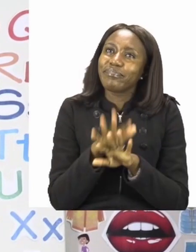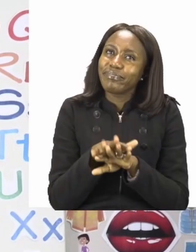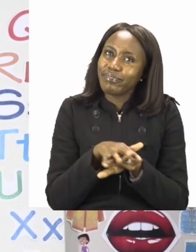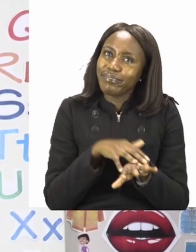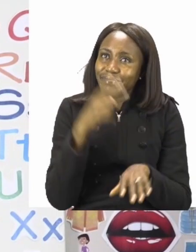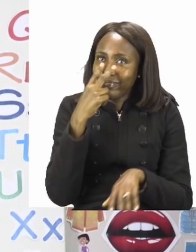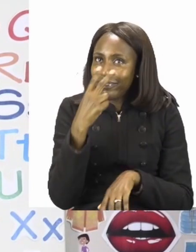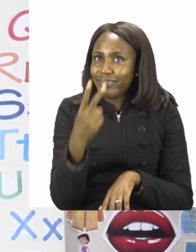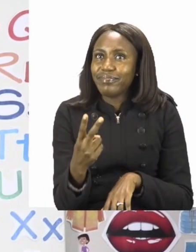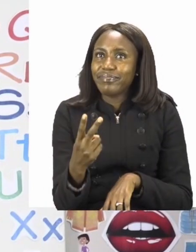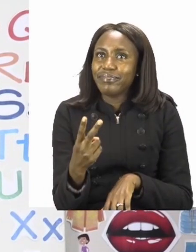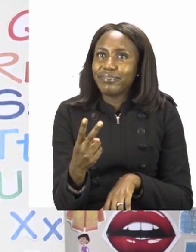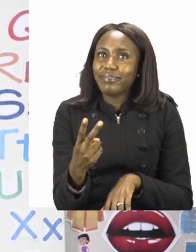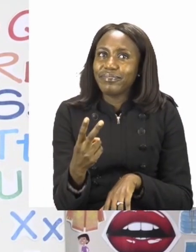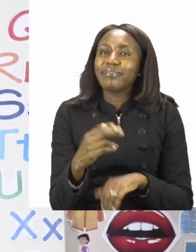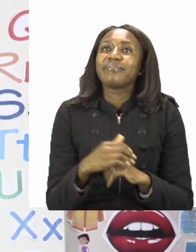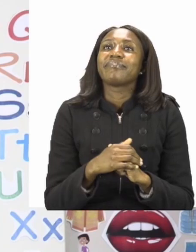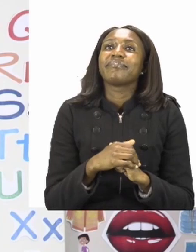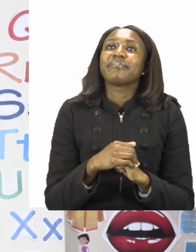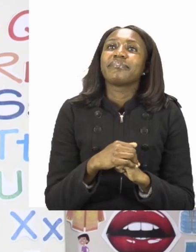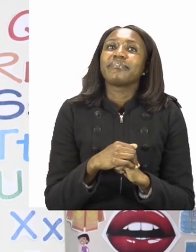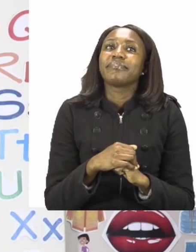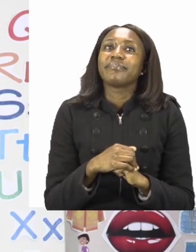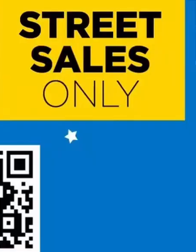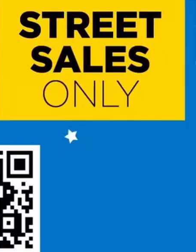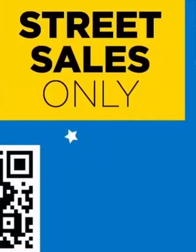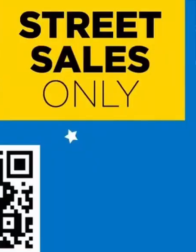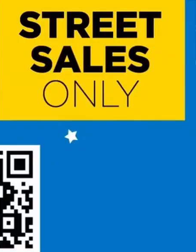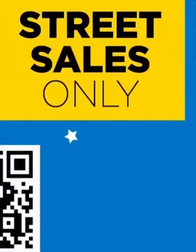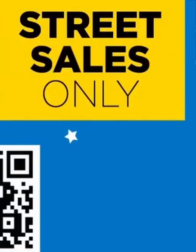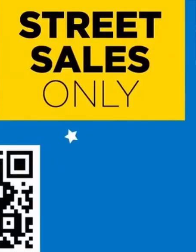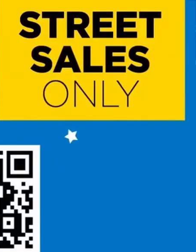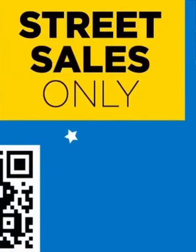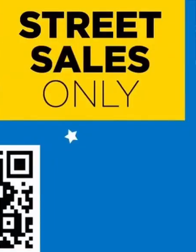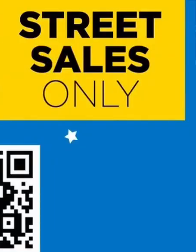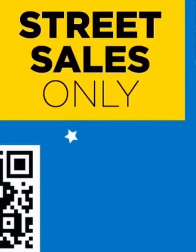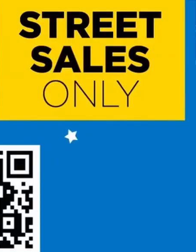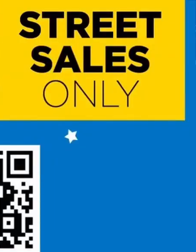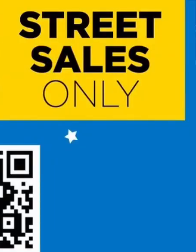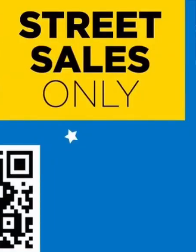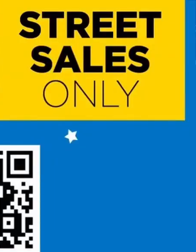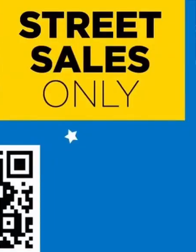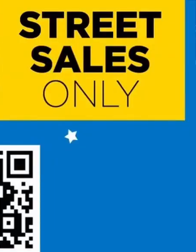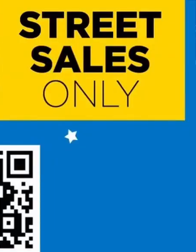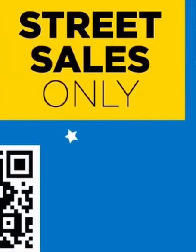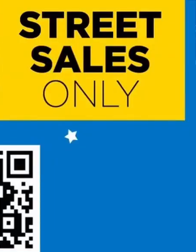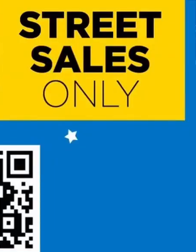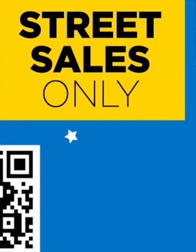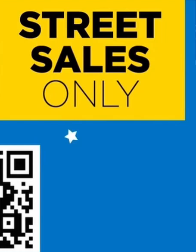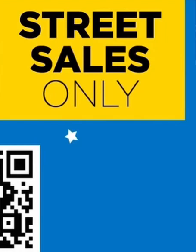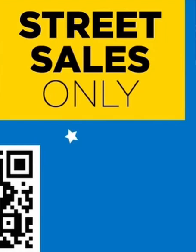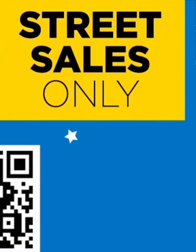I'll see you when you're done after the advert break. Follow us on MyZone Facebook Active Kids to watch your